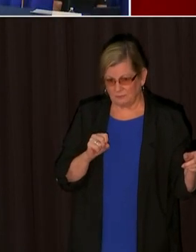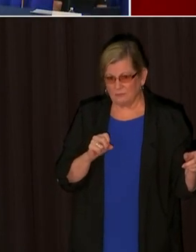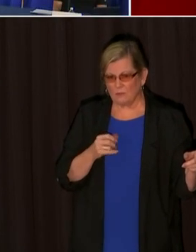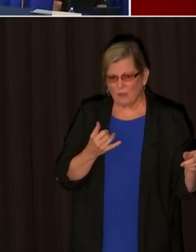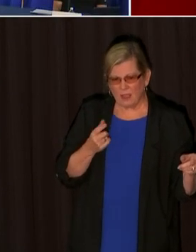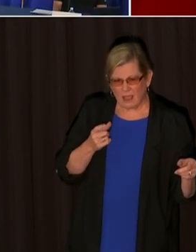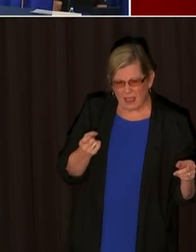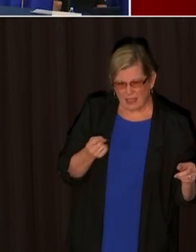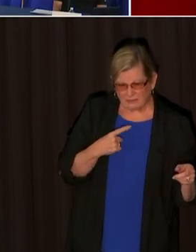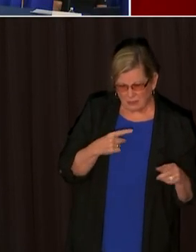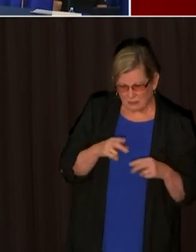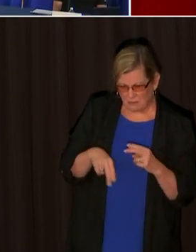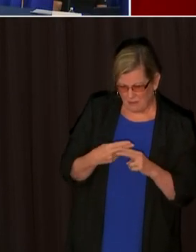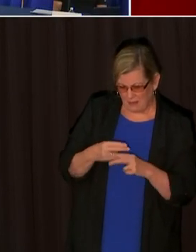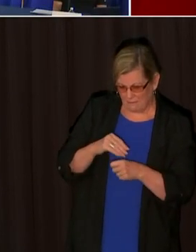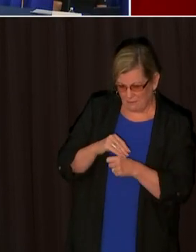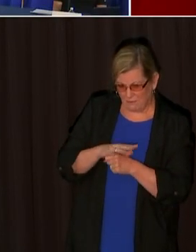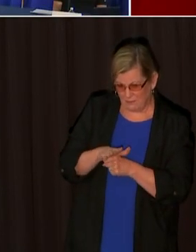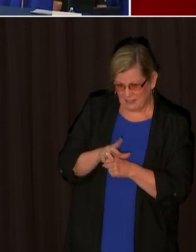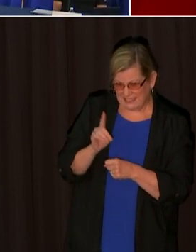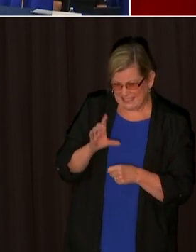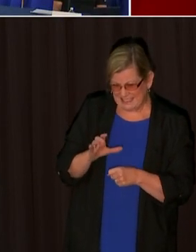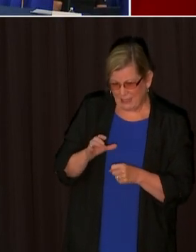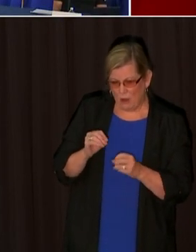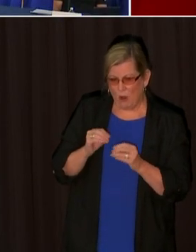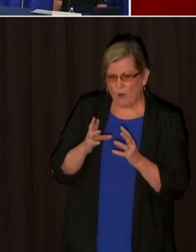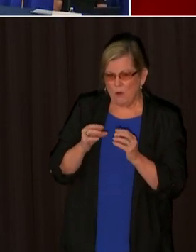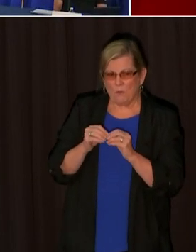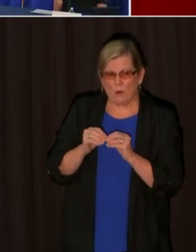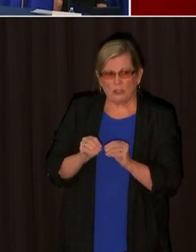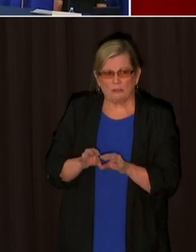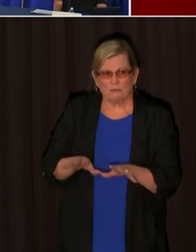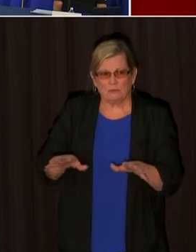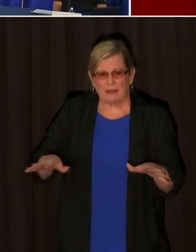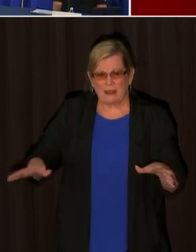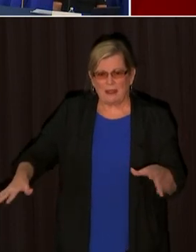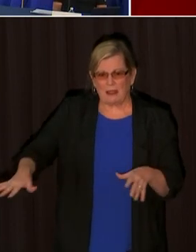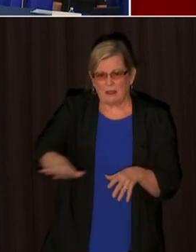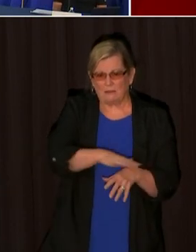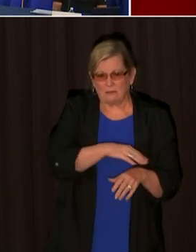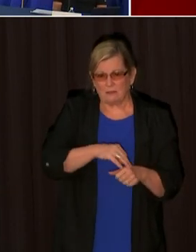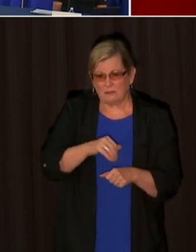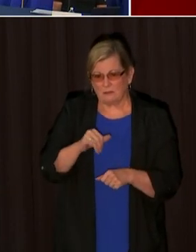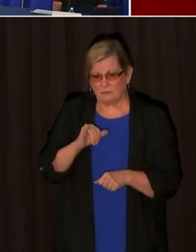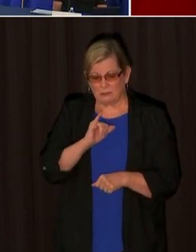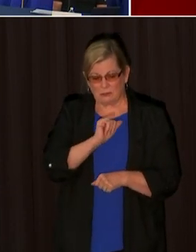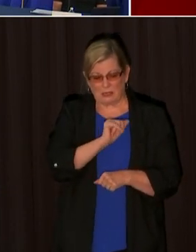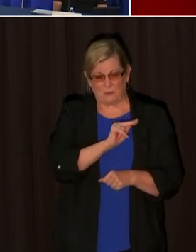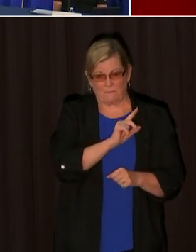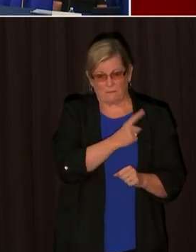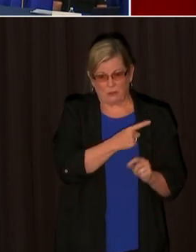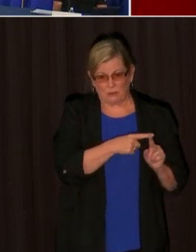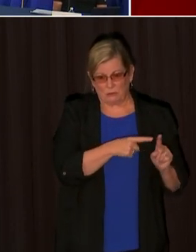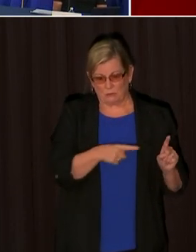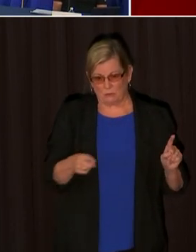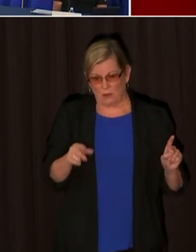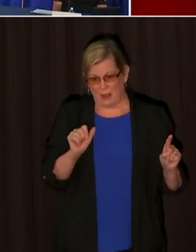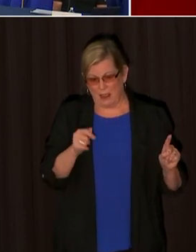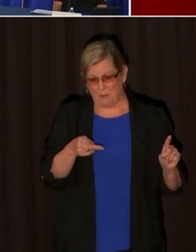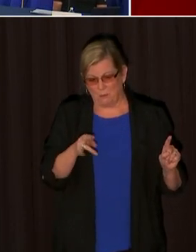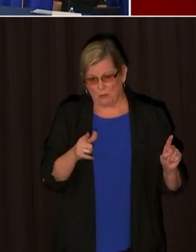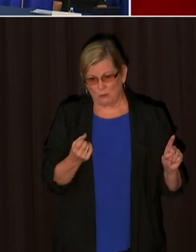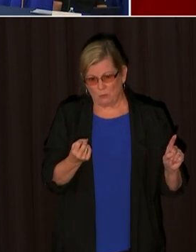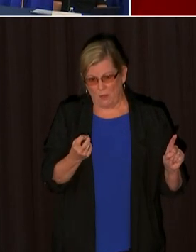or more dispersed. Looking at data from January 1st through April 12th, there was a 29% decrease in